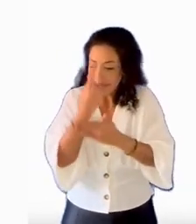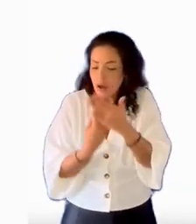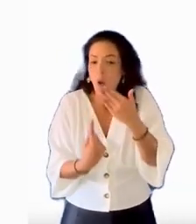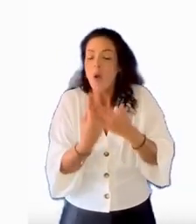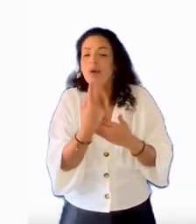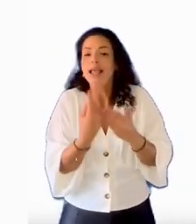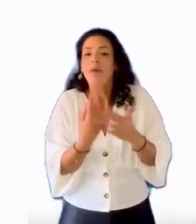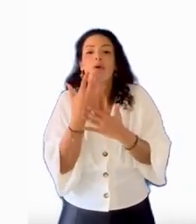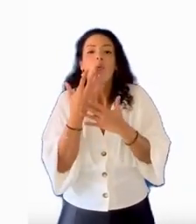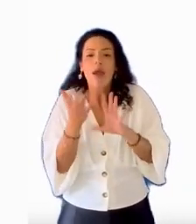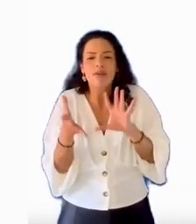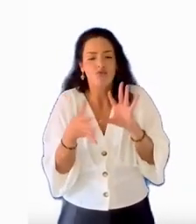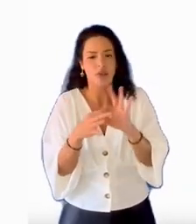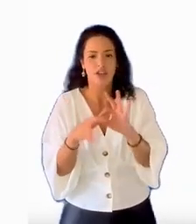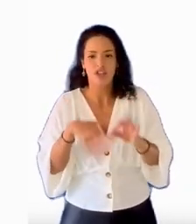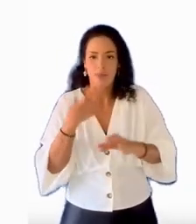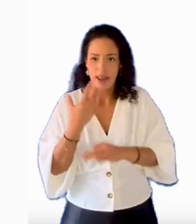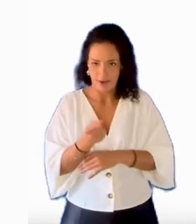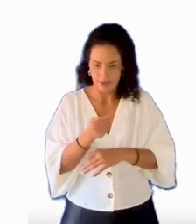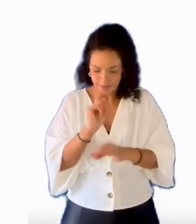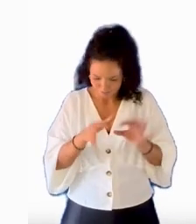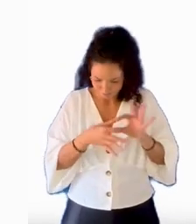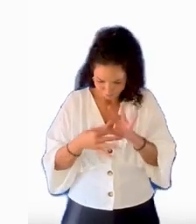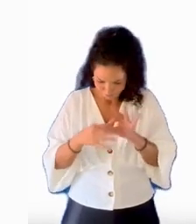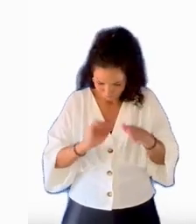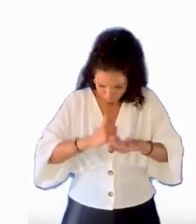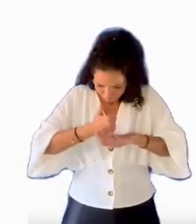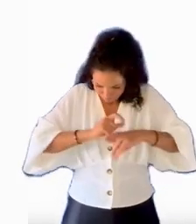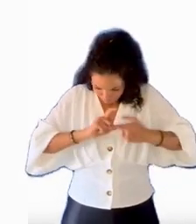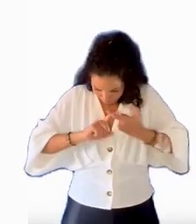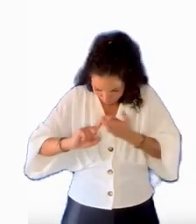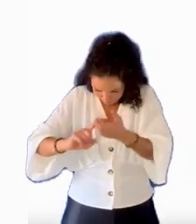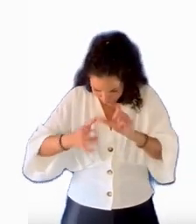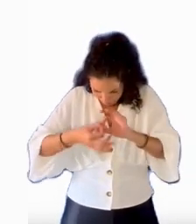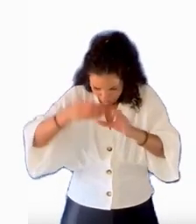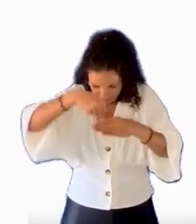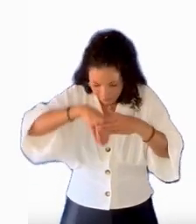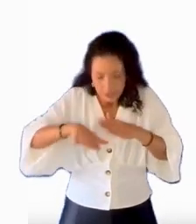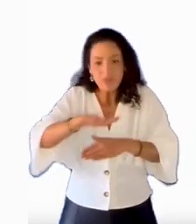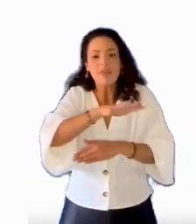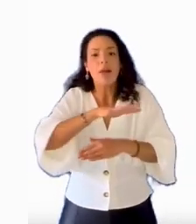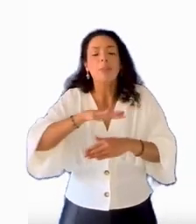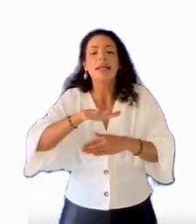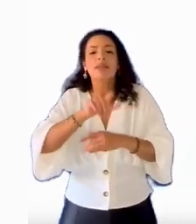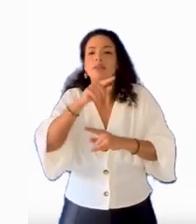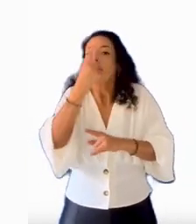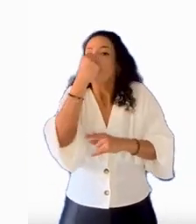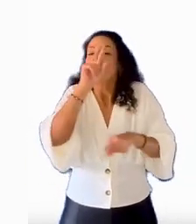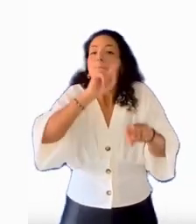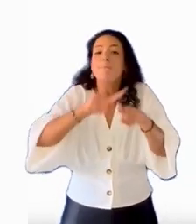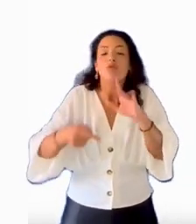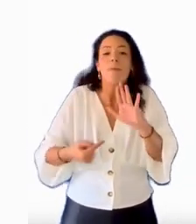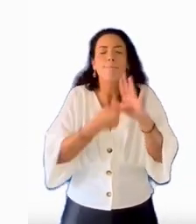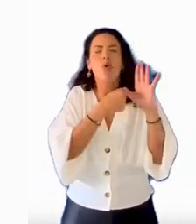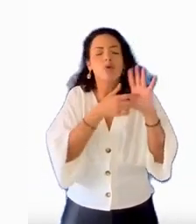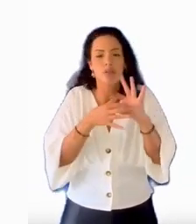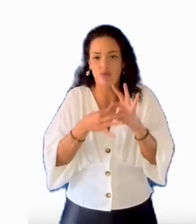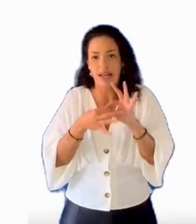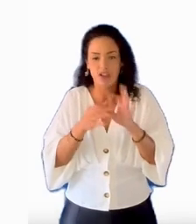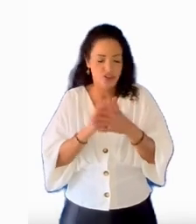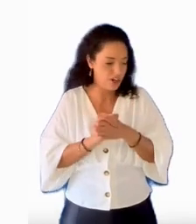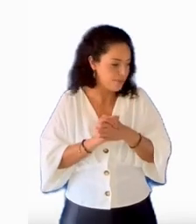context of relationships, and those relationships which are established and sustained within families are possibly the most important relationships of